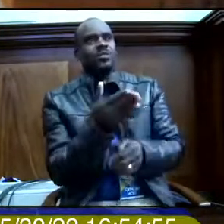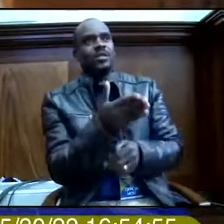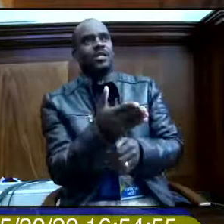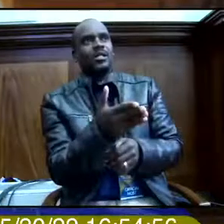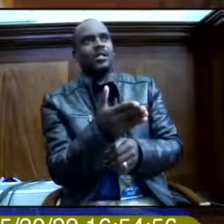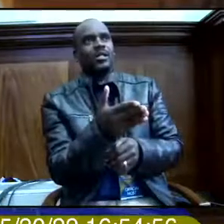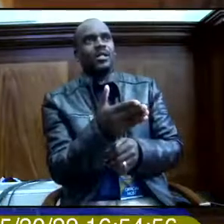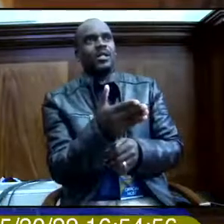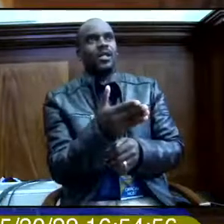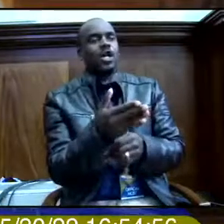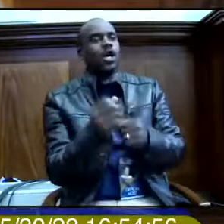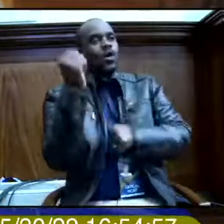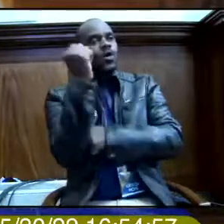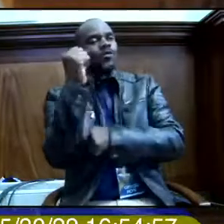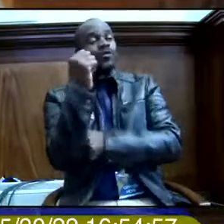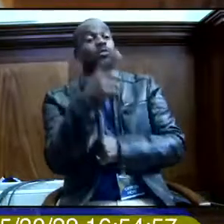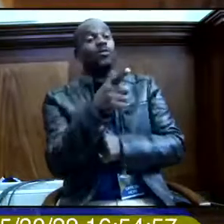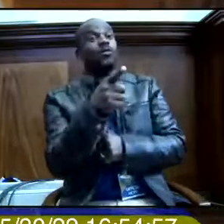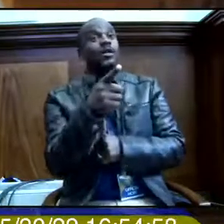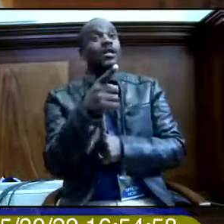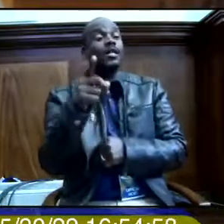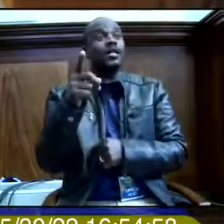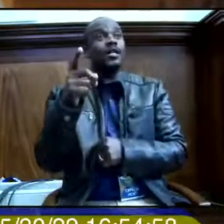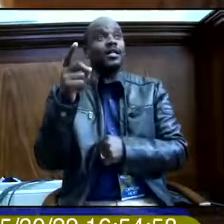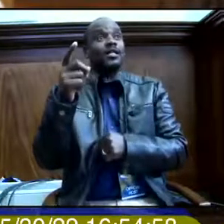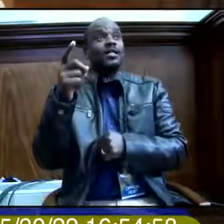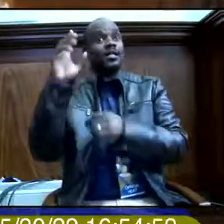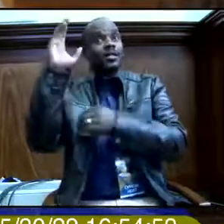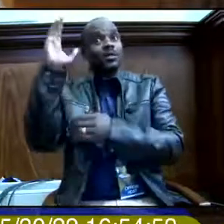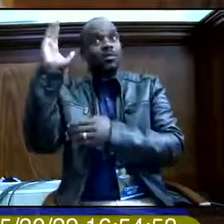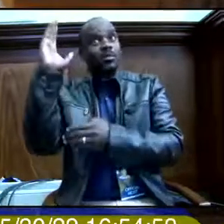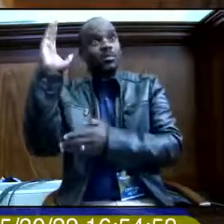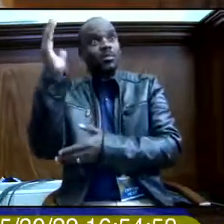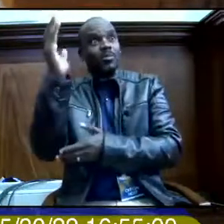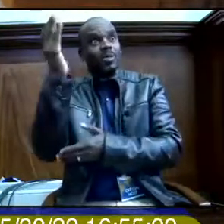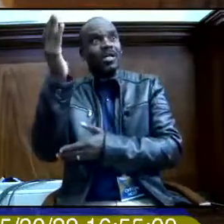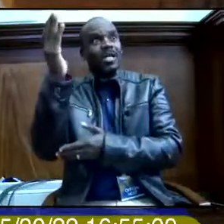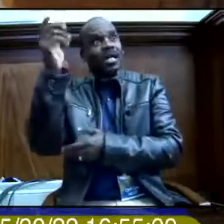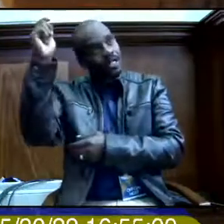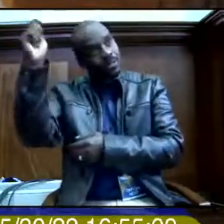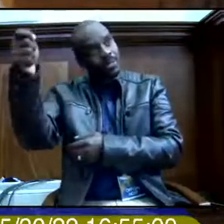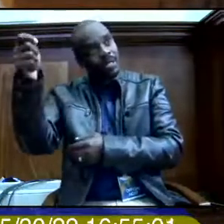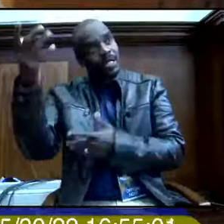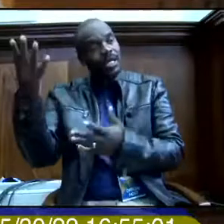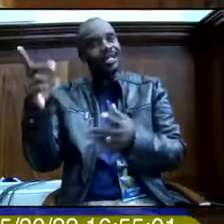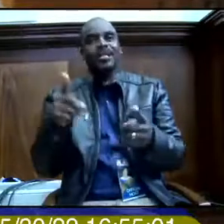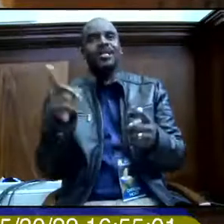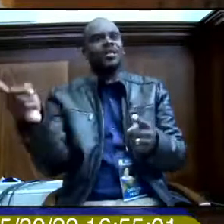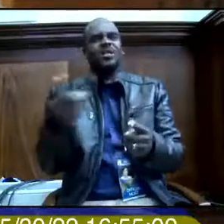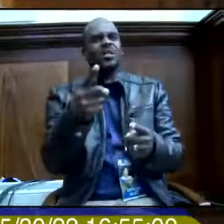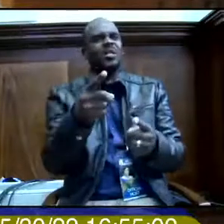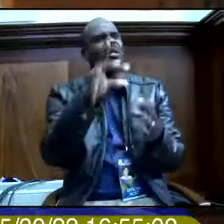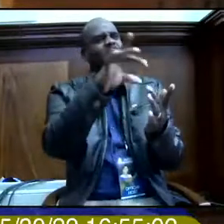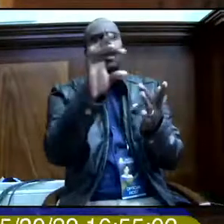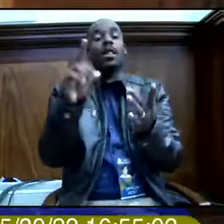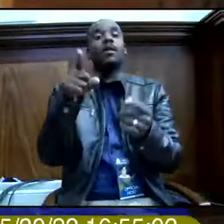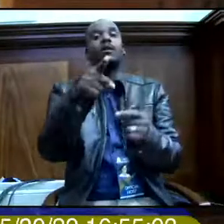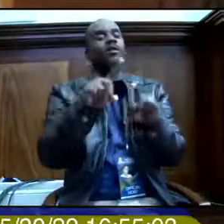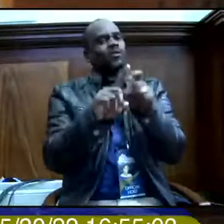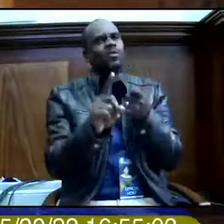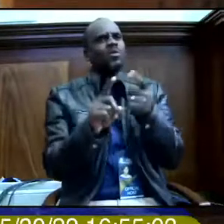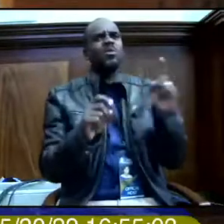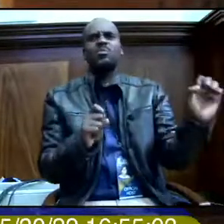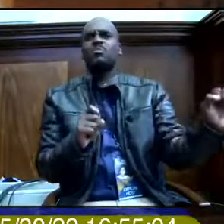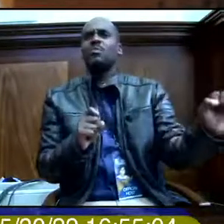manager in the office of the speaker will be working with the representatives from yourselves